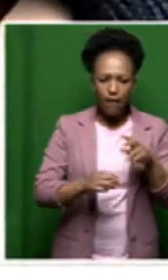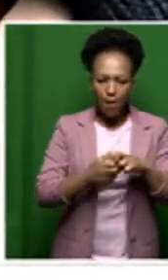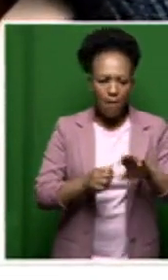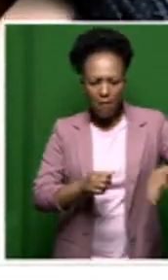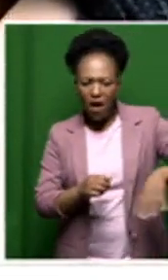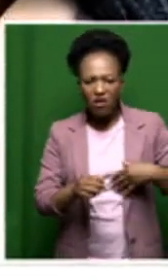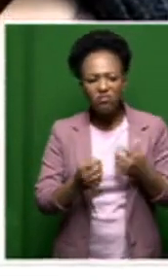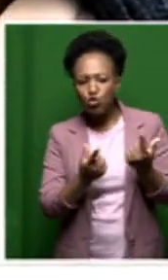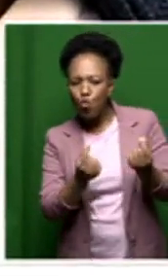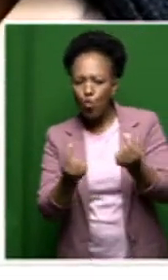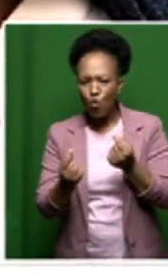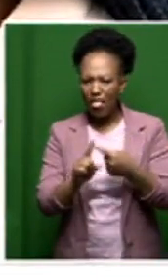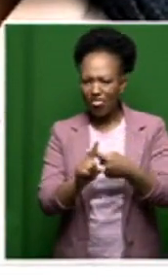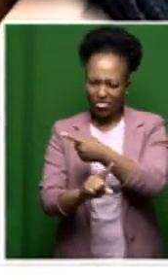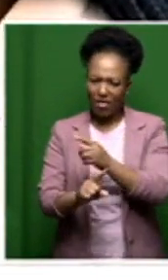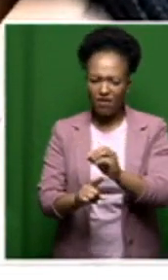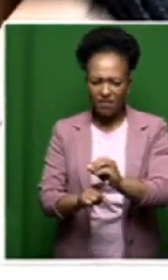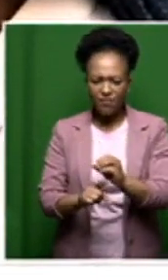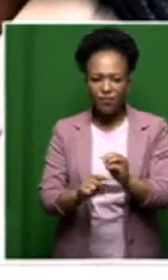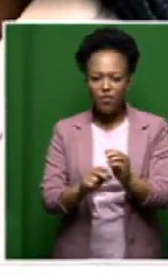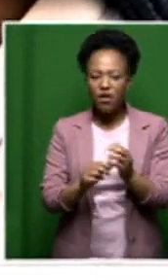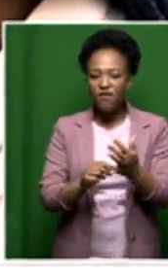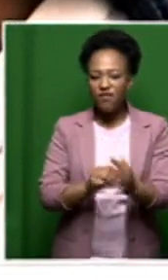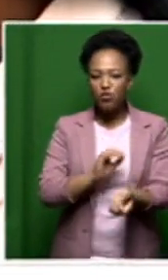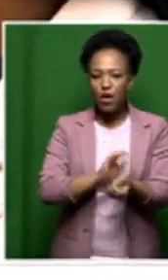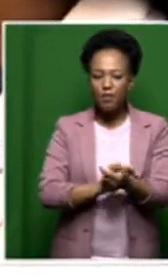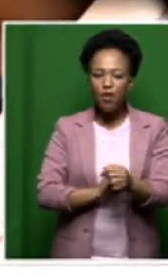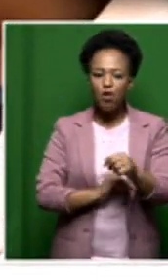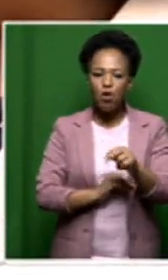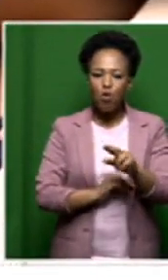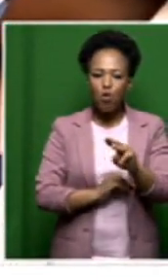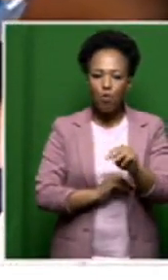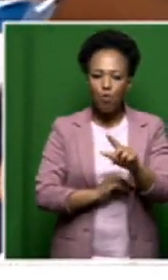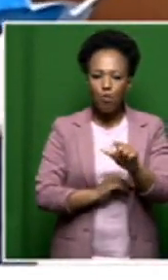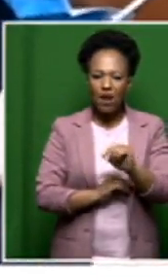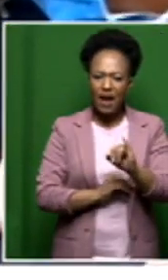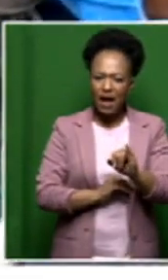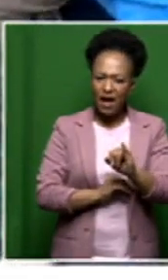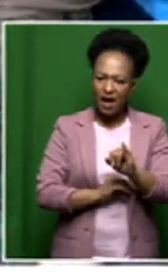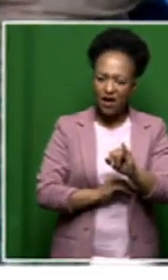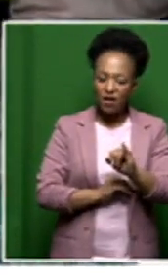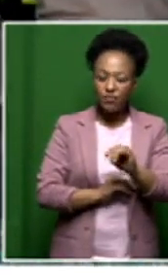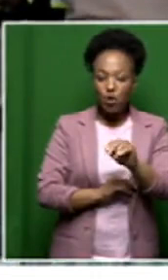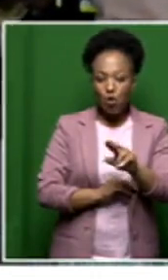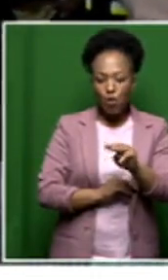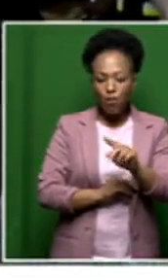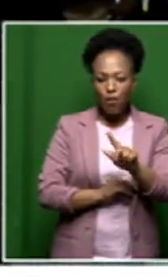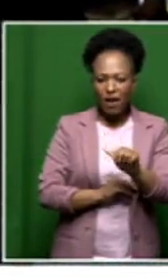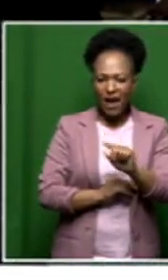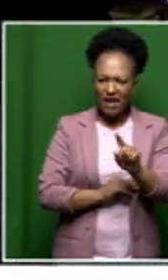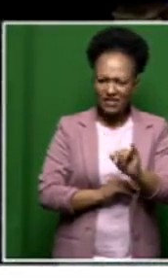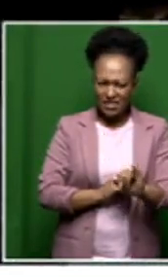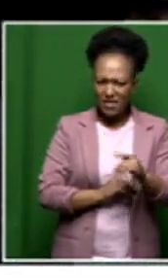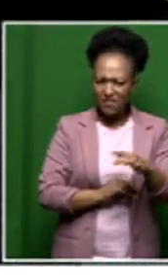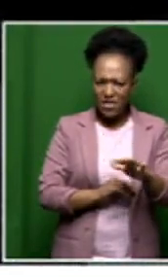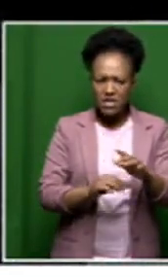their own things. The looting that took place in Umlazi areas, we condemn it in strongest terms.